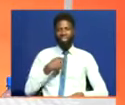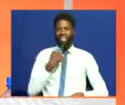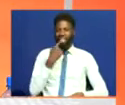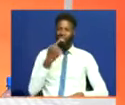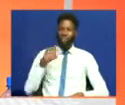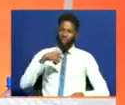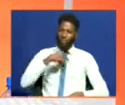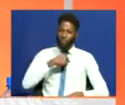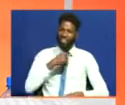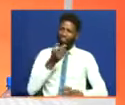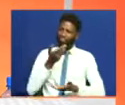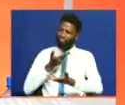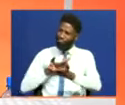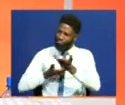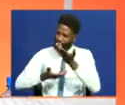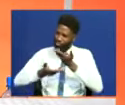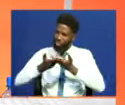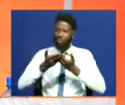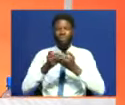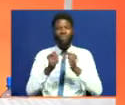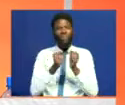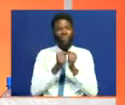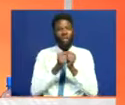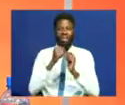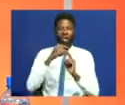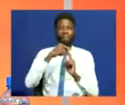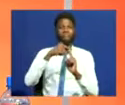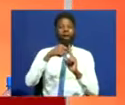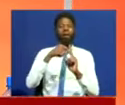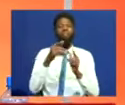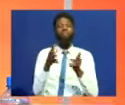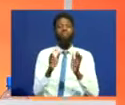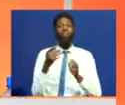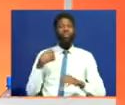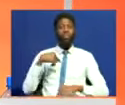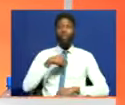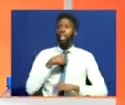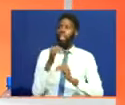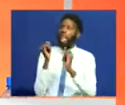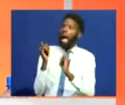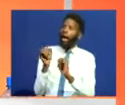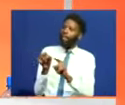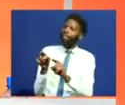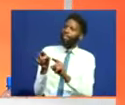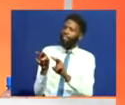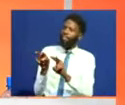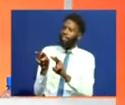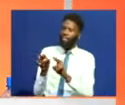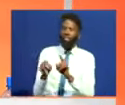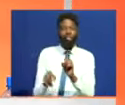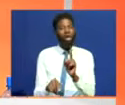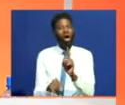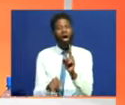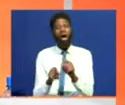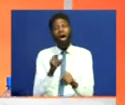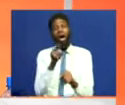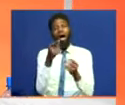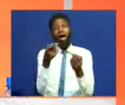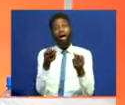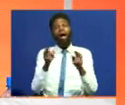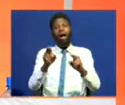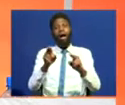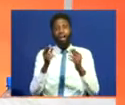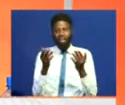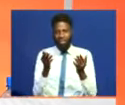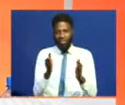nicely, and over a couple of duration, we are not even strangers, and this happens in terms of the killings that are taking